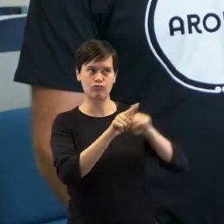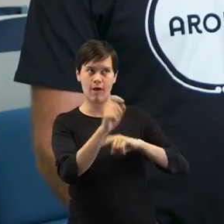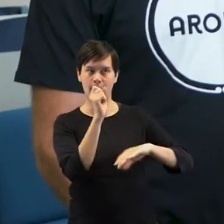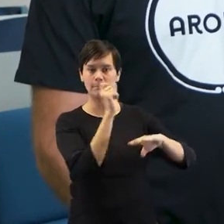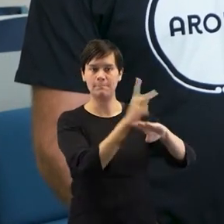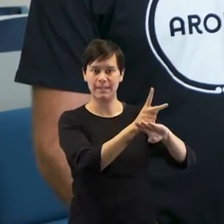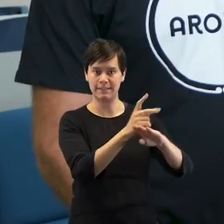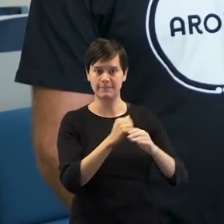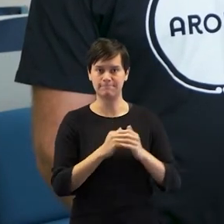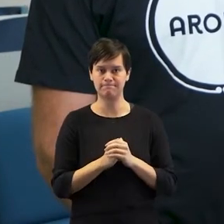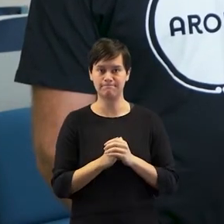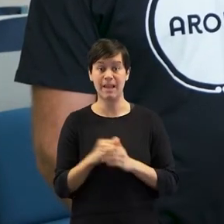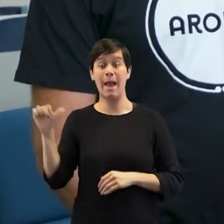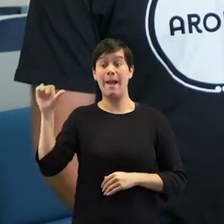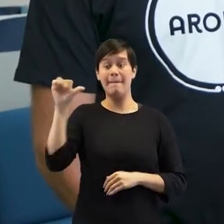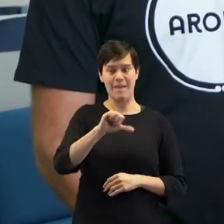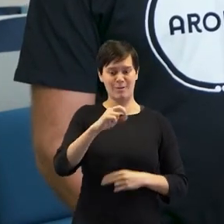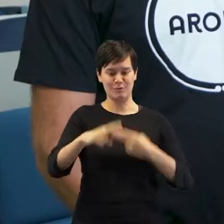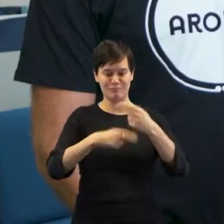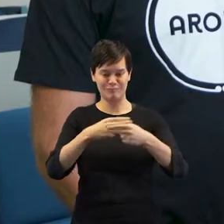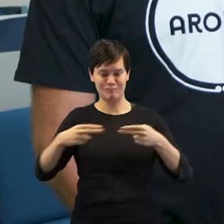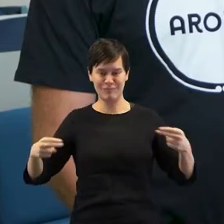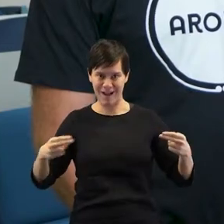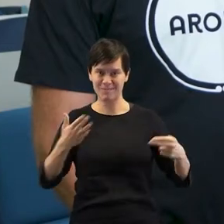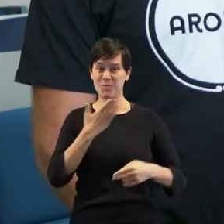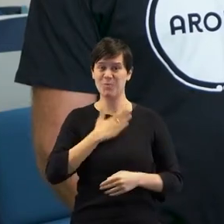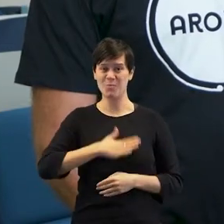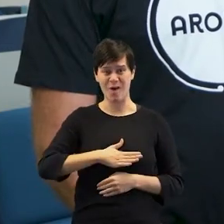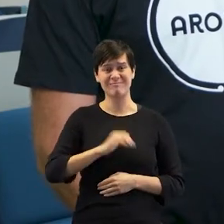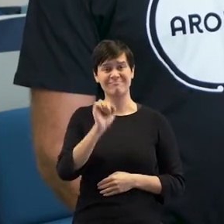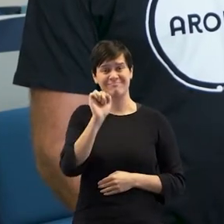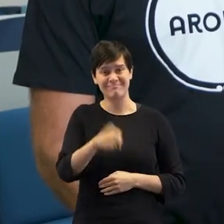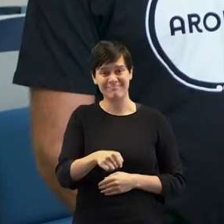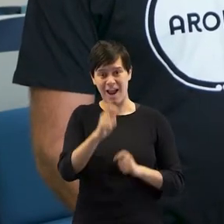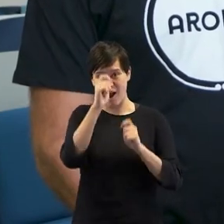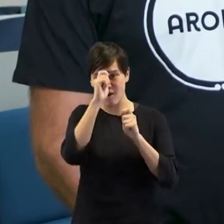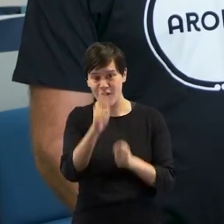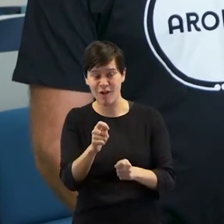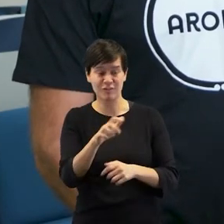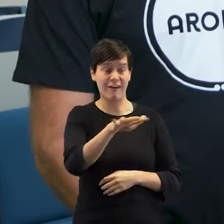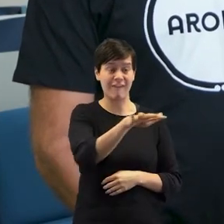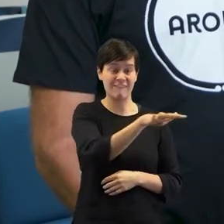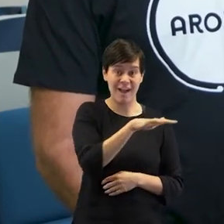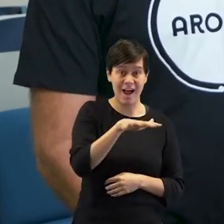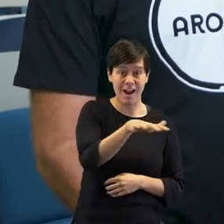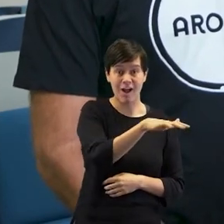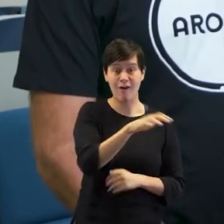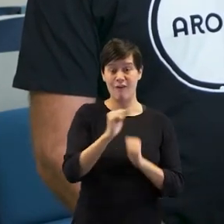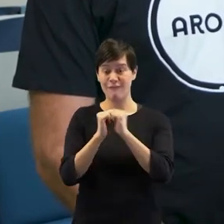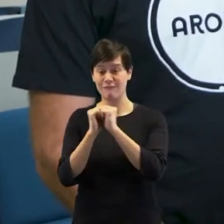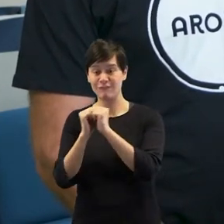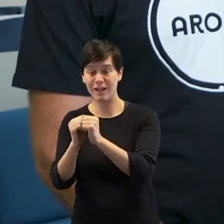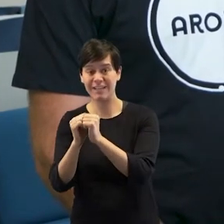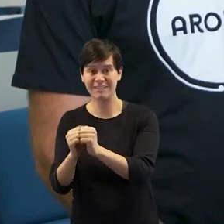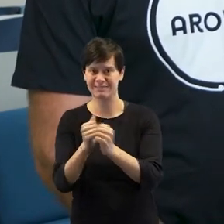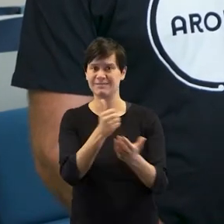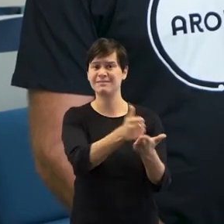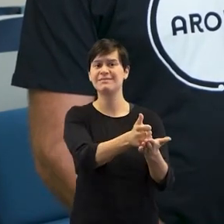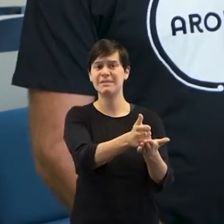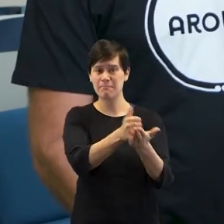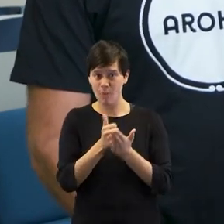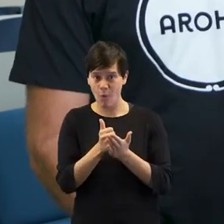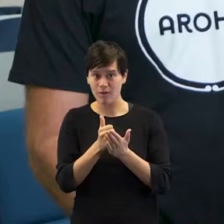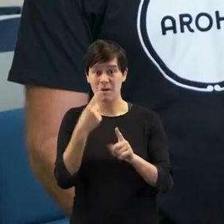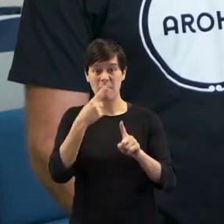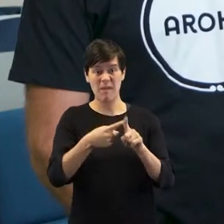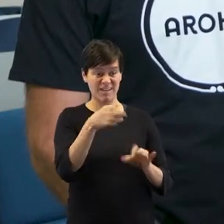this. And getting back to the prize, we really do want to acknowledge our friends and whānau for supporting